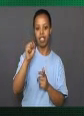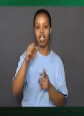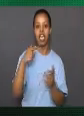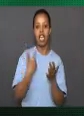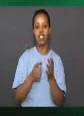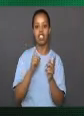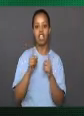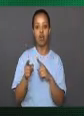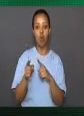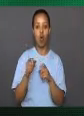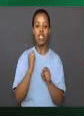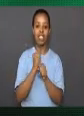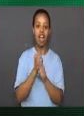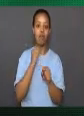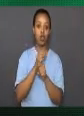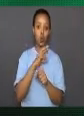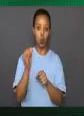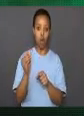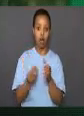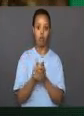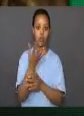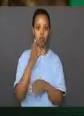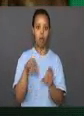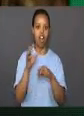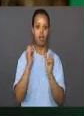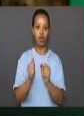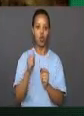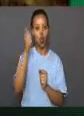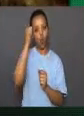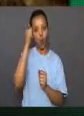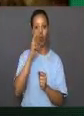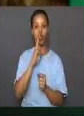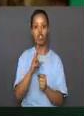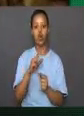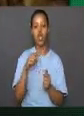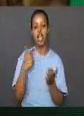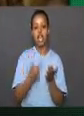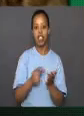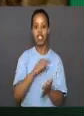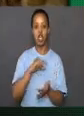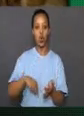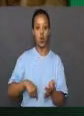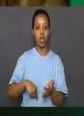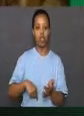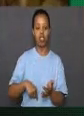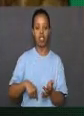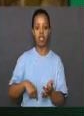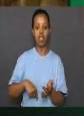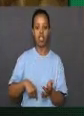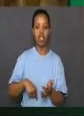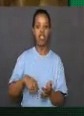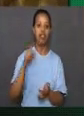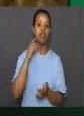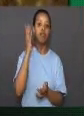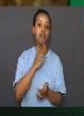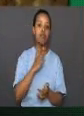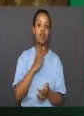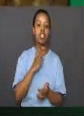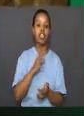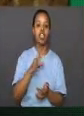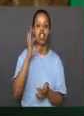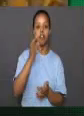and active males. The queen bee emits pheromones that control